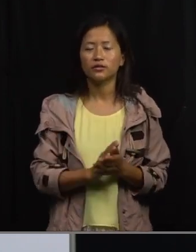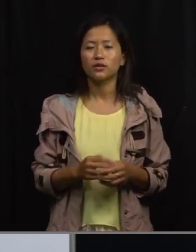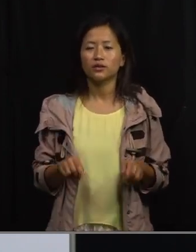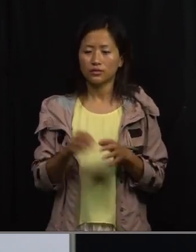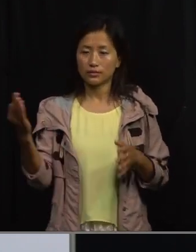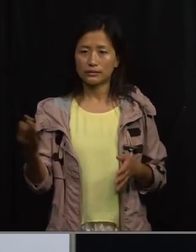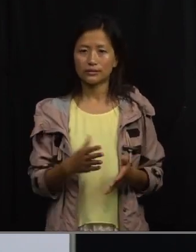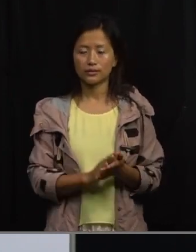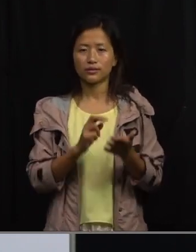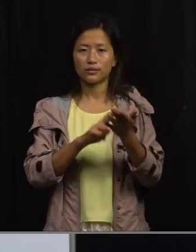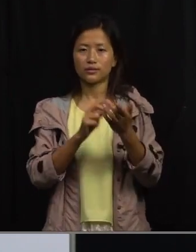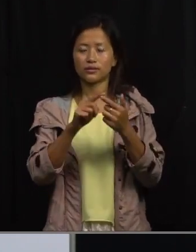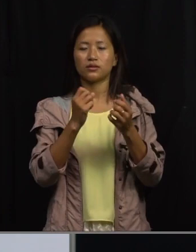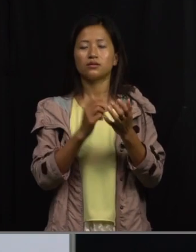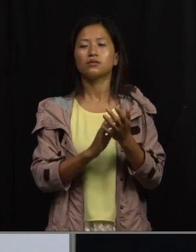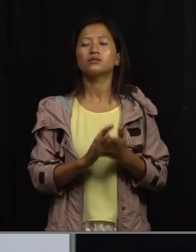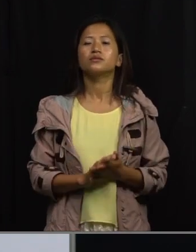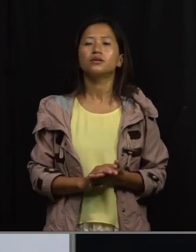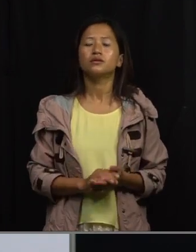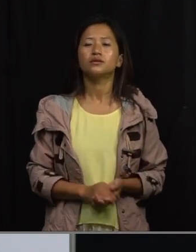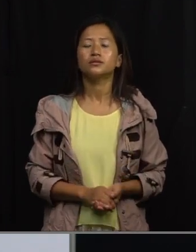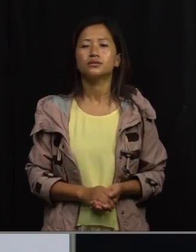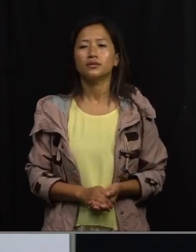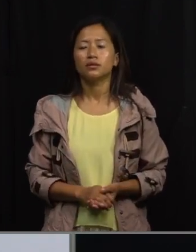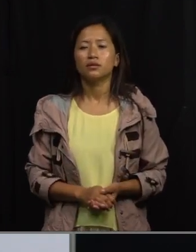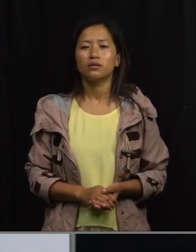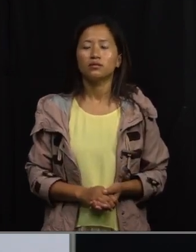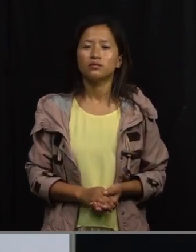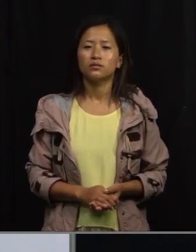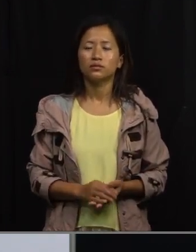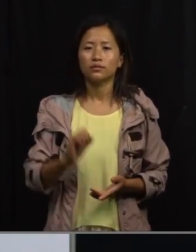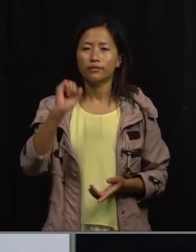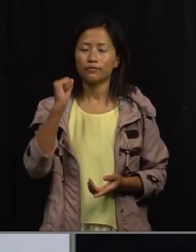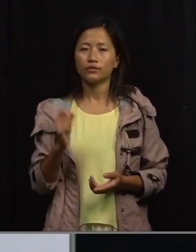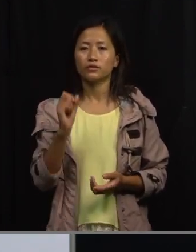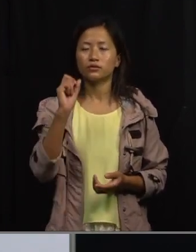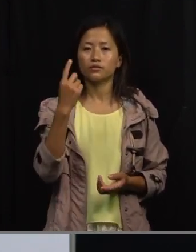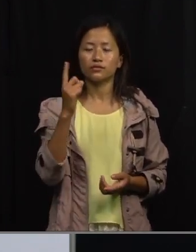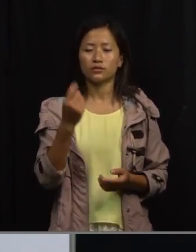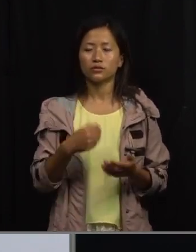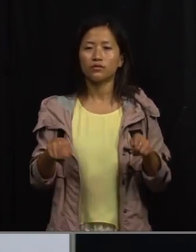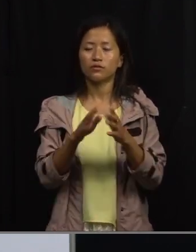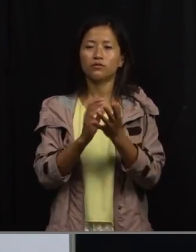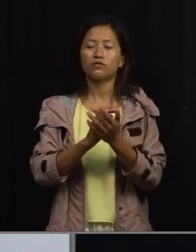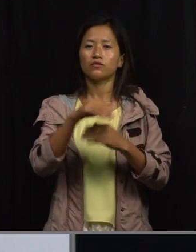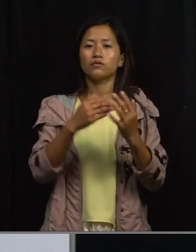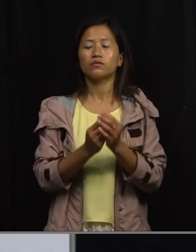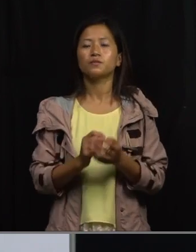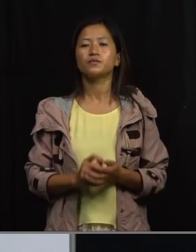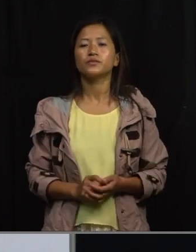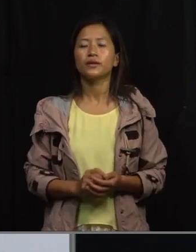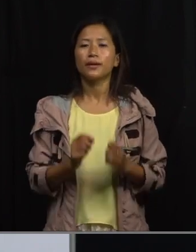the Neolithic Age or the New Stone Age. So, first of all, we will try to know the difference between